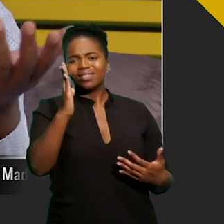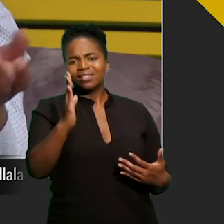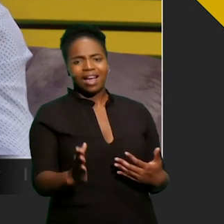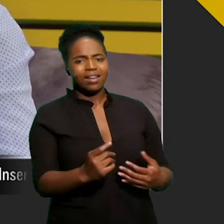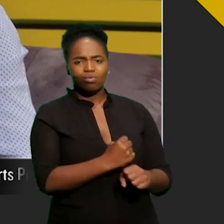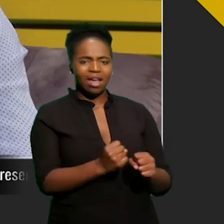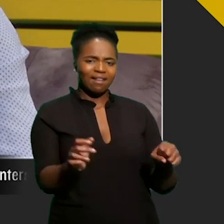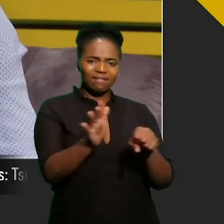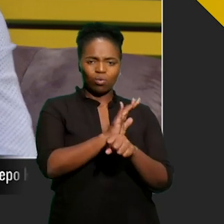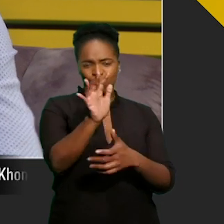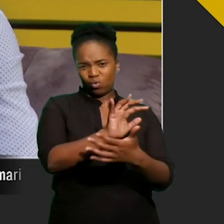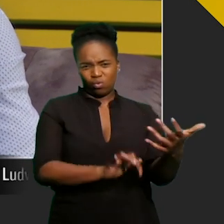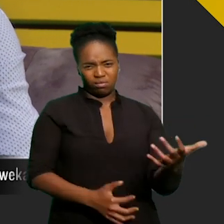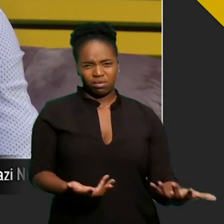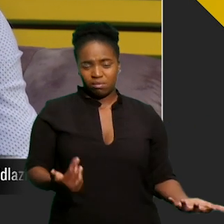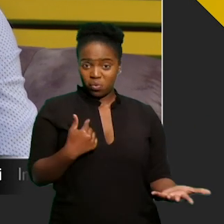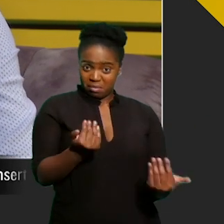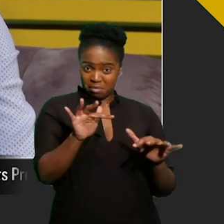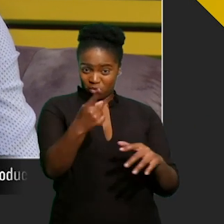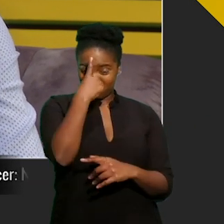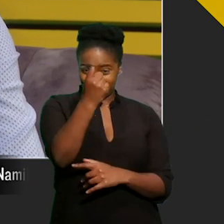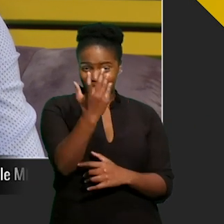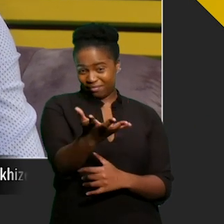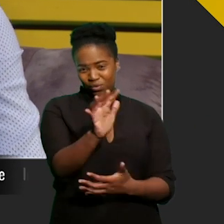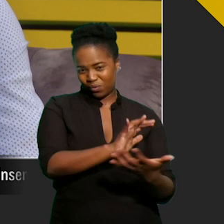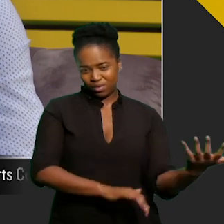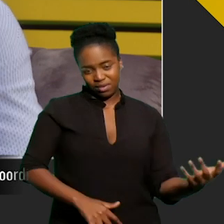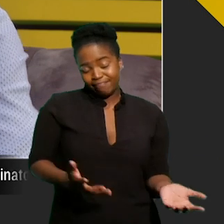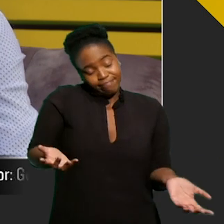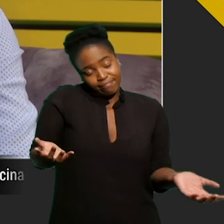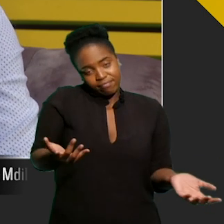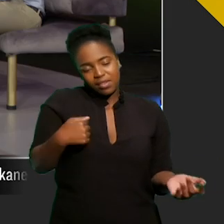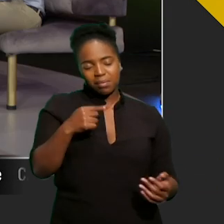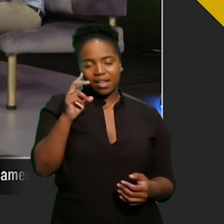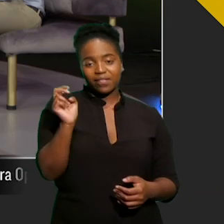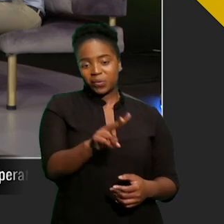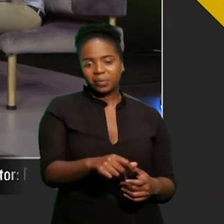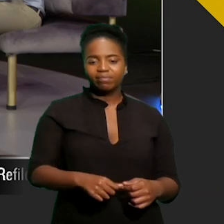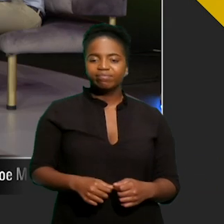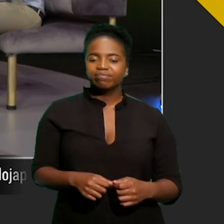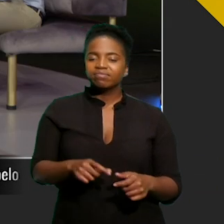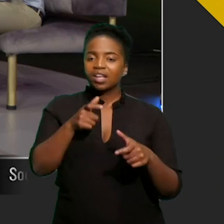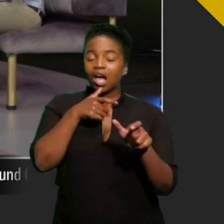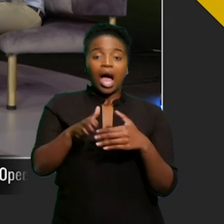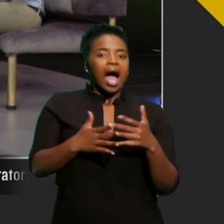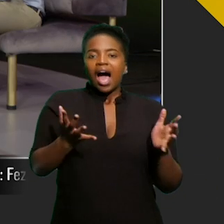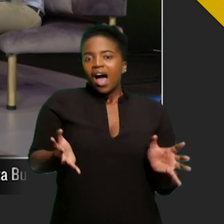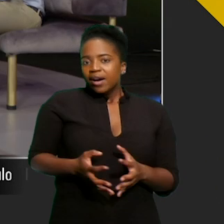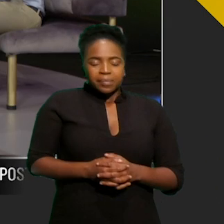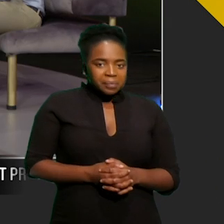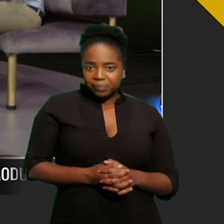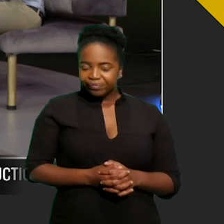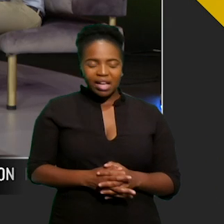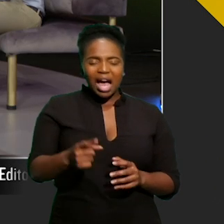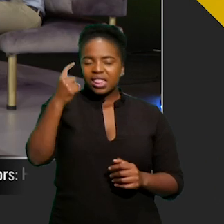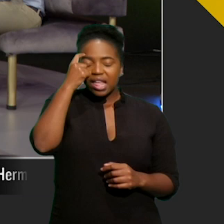get the other side of the story, but you expect people to believe those kind of stories. So that's my view. Phil, closing comments? I think,